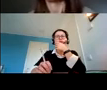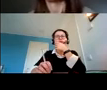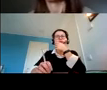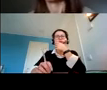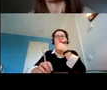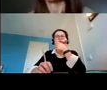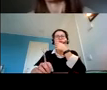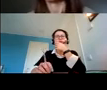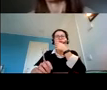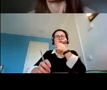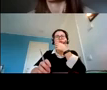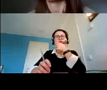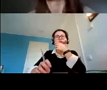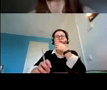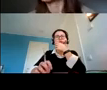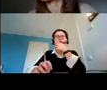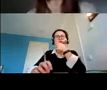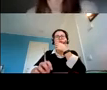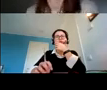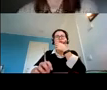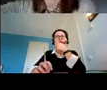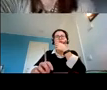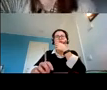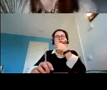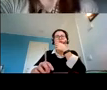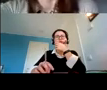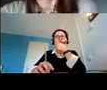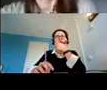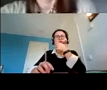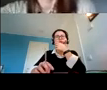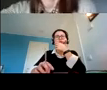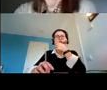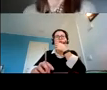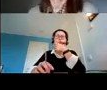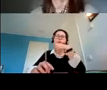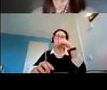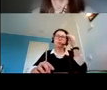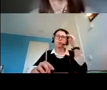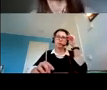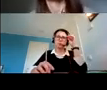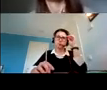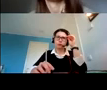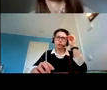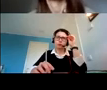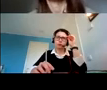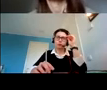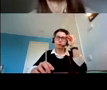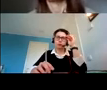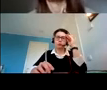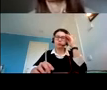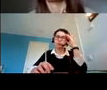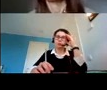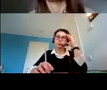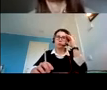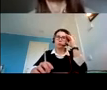but even the state-owned enterprises. That's related to vulnerable groups, as I told you, something that is